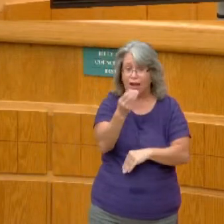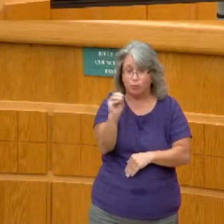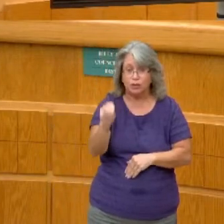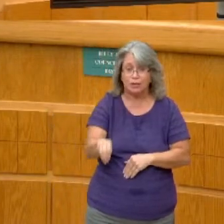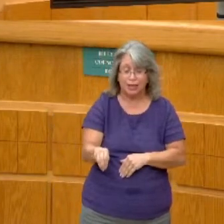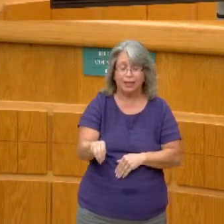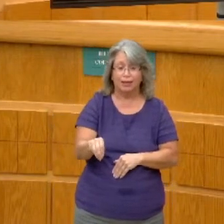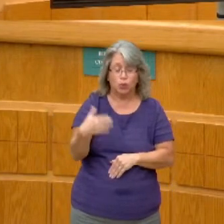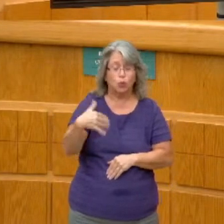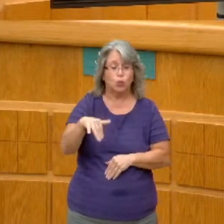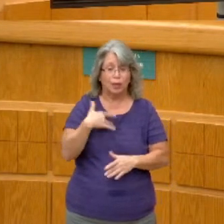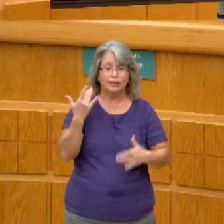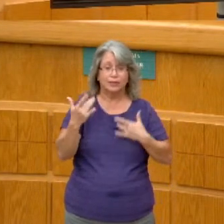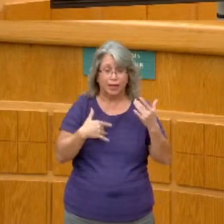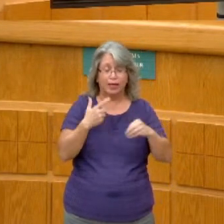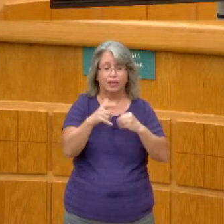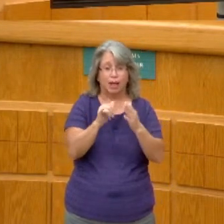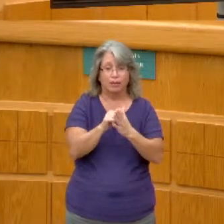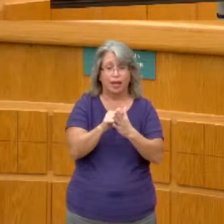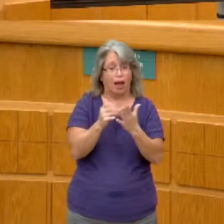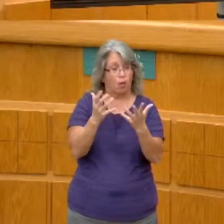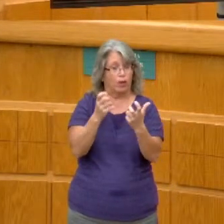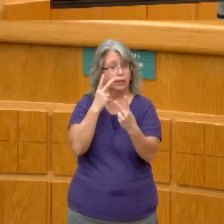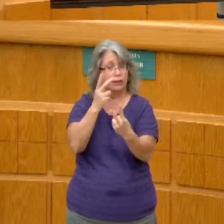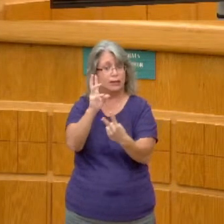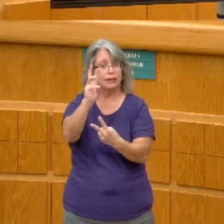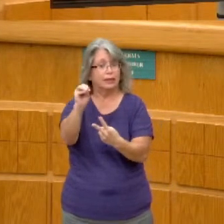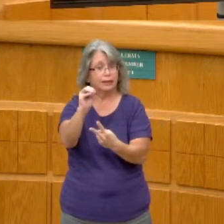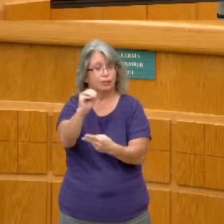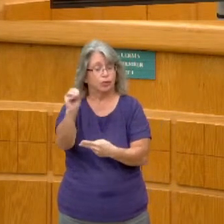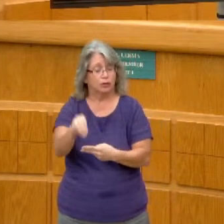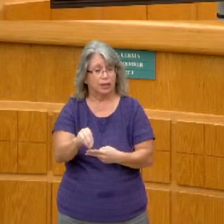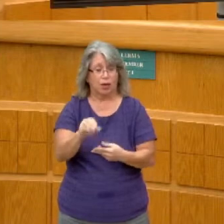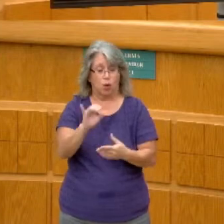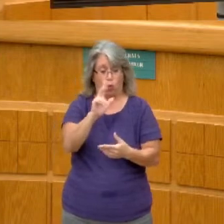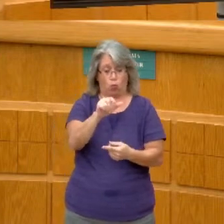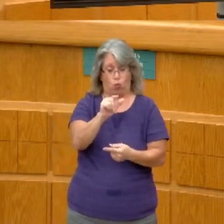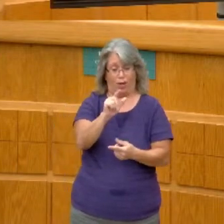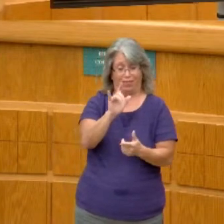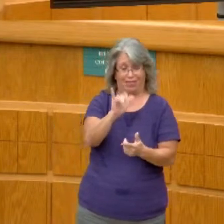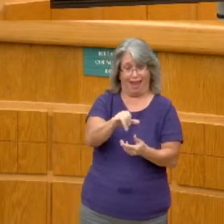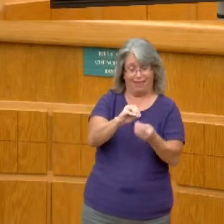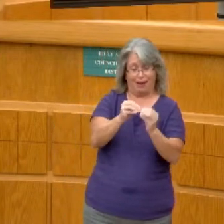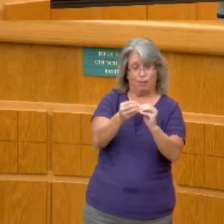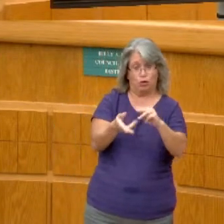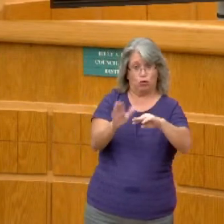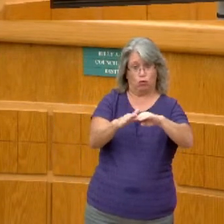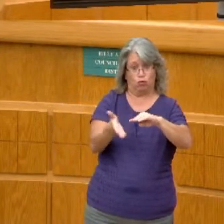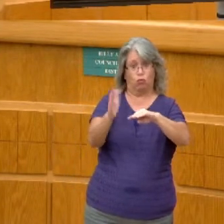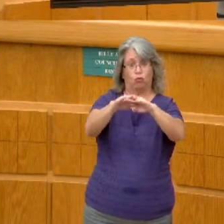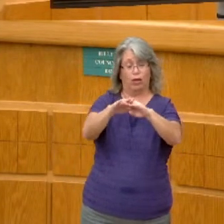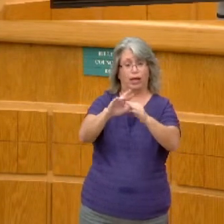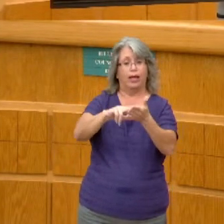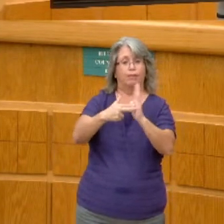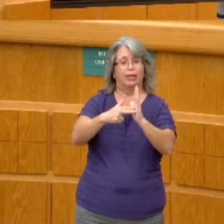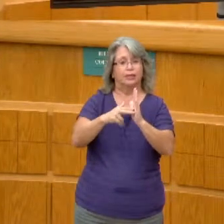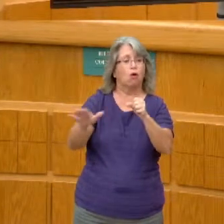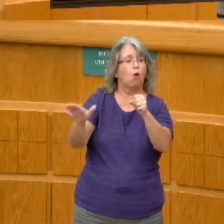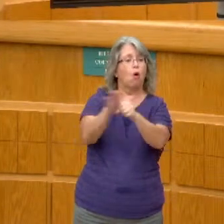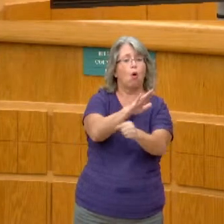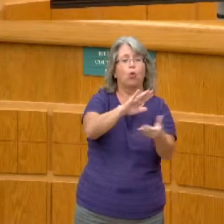really excited about that. And as these numbers go up, that means our community health improves. We